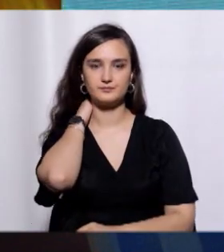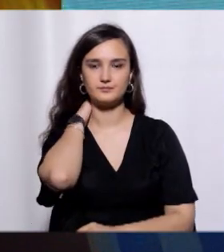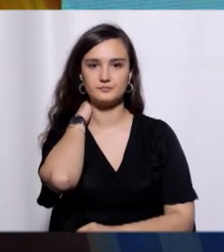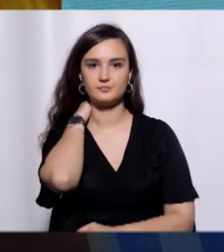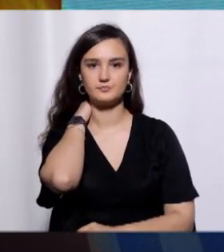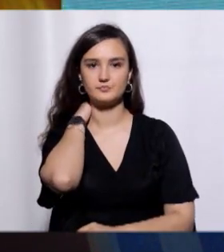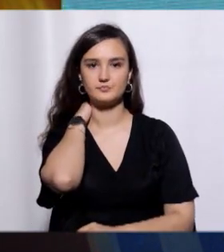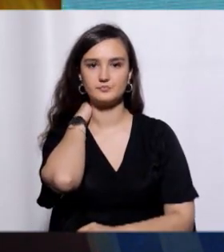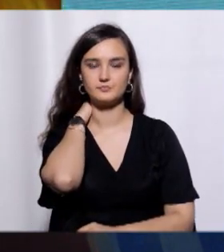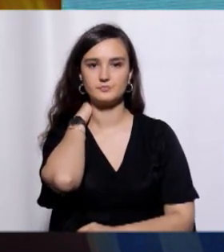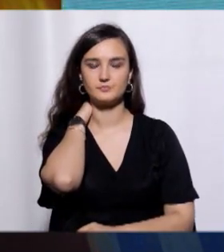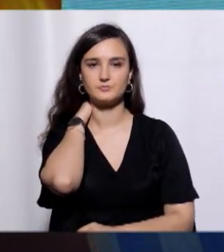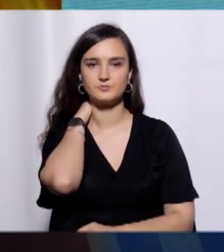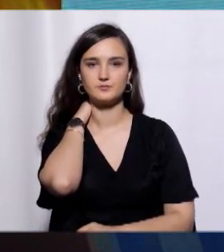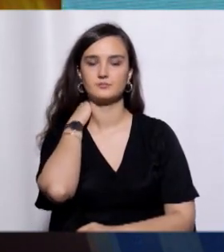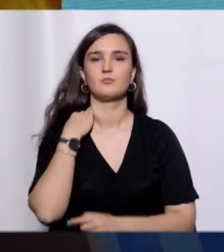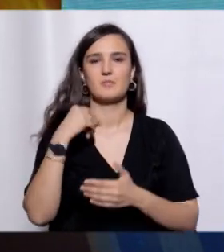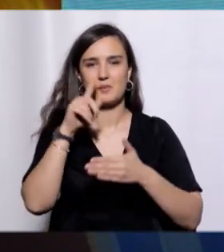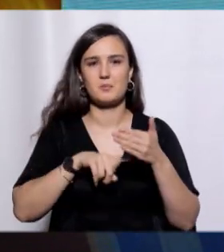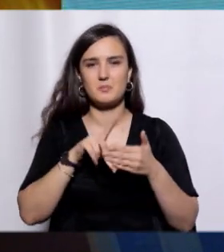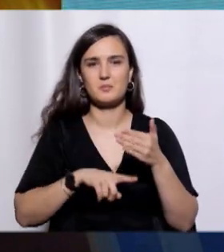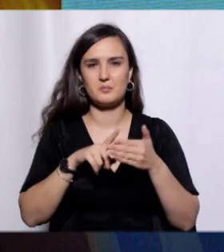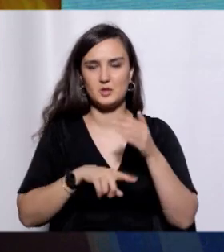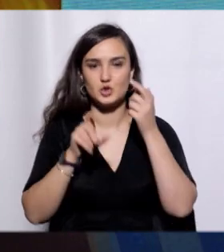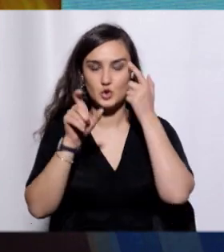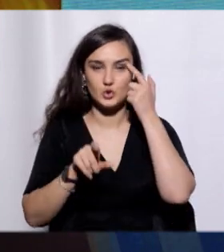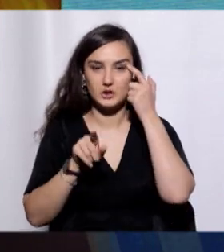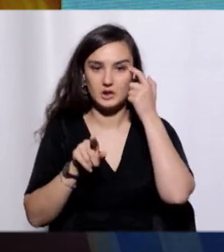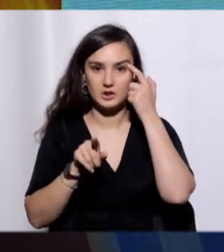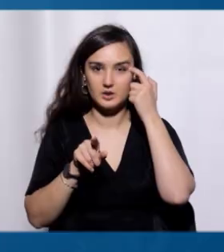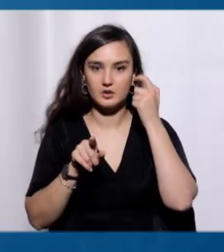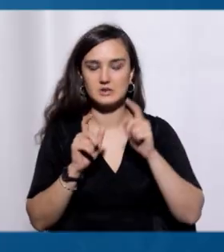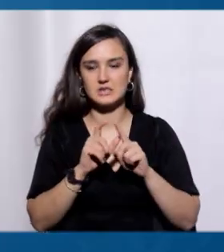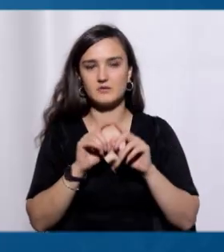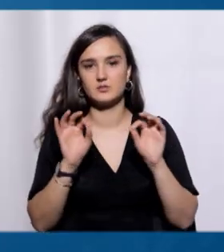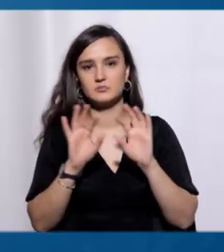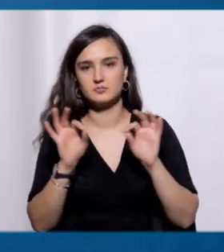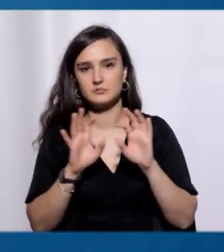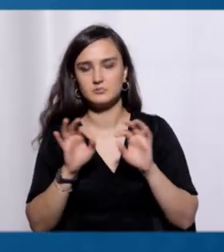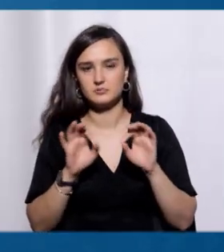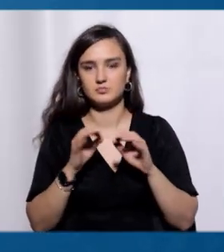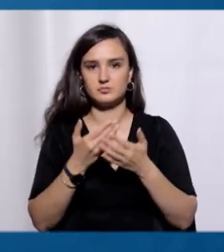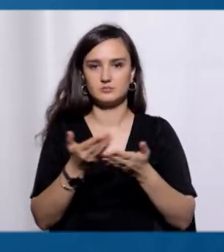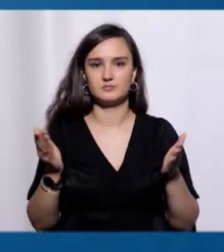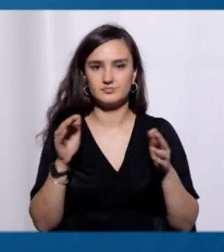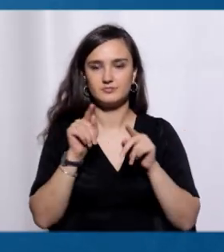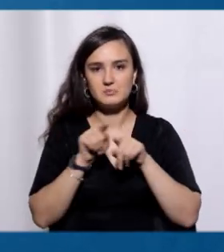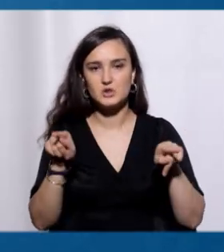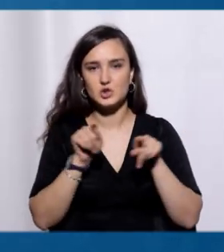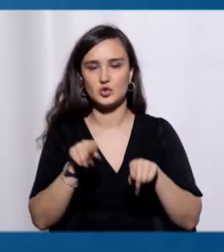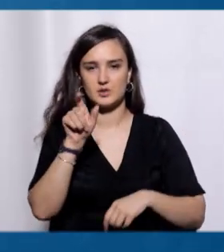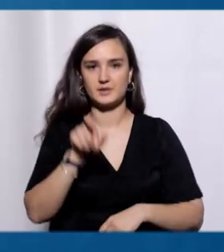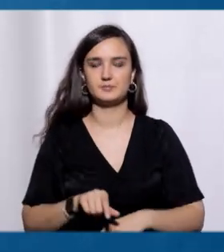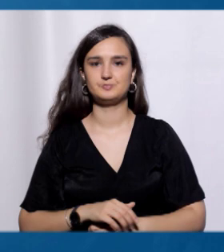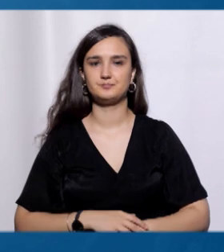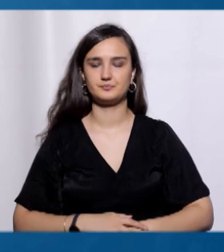missionary. Missionary. It's a person sent by the church to spread the word of their church to other people, spread